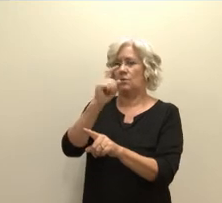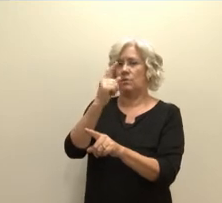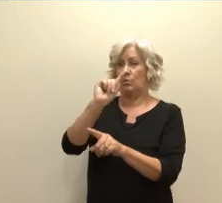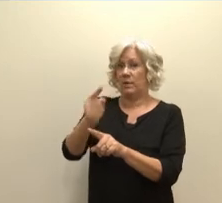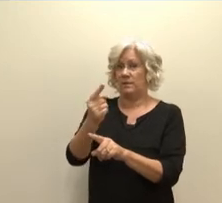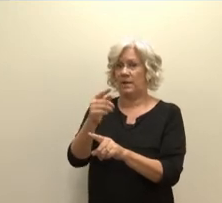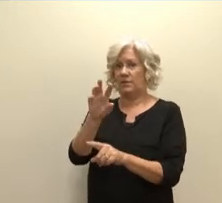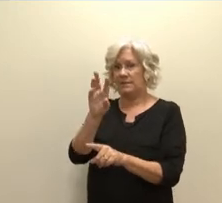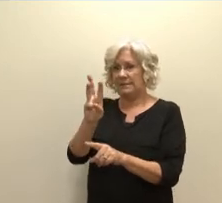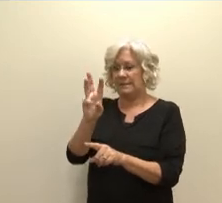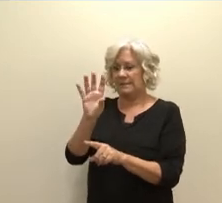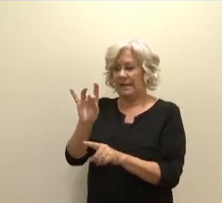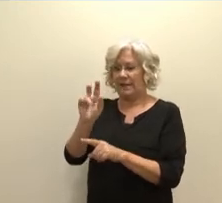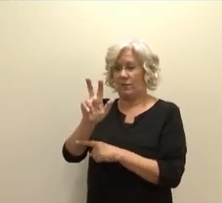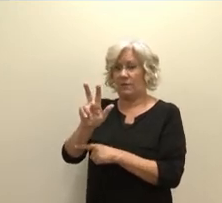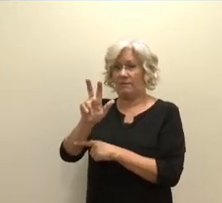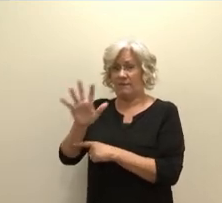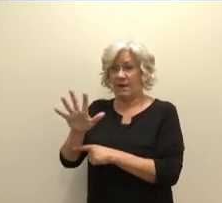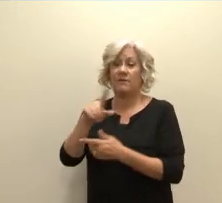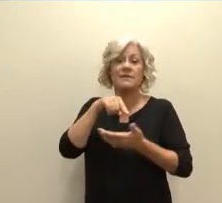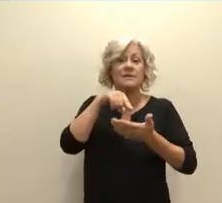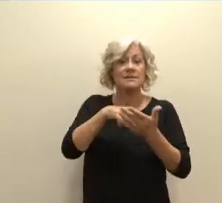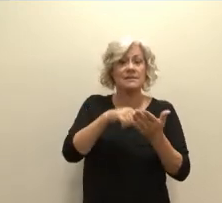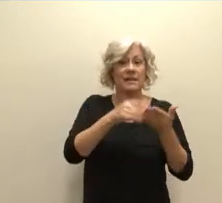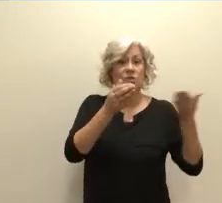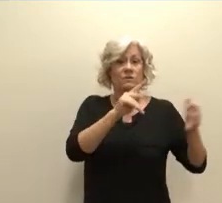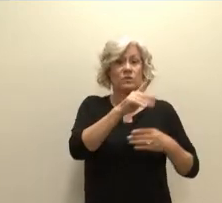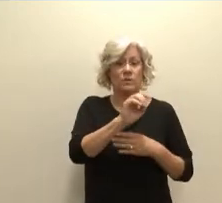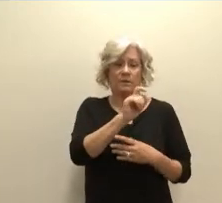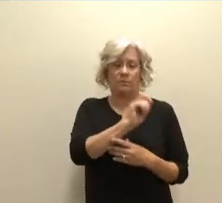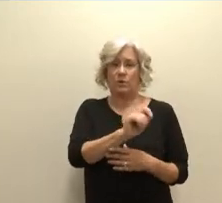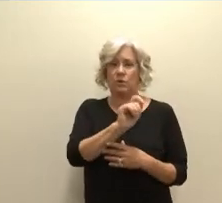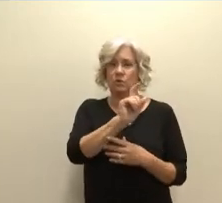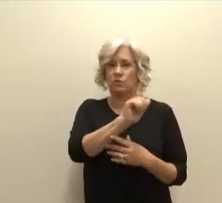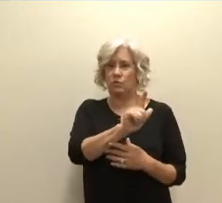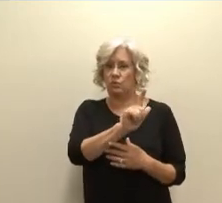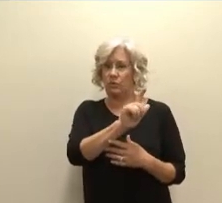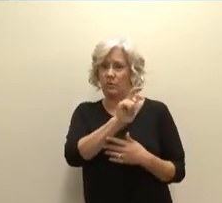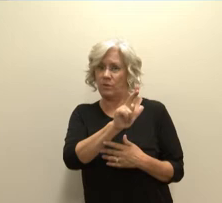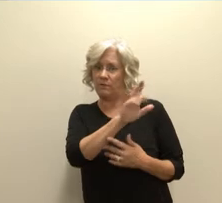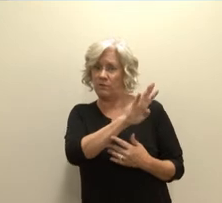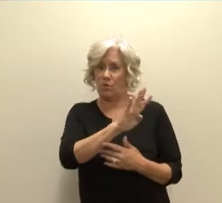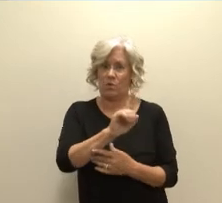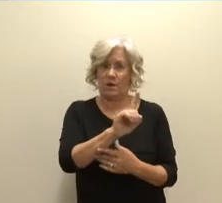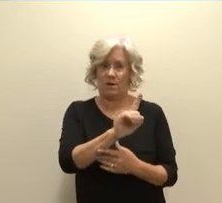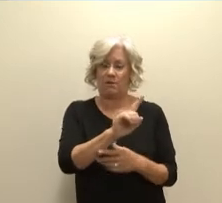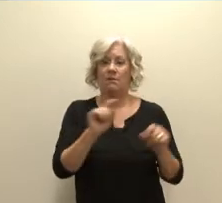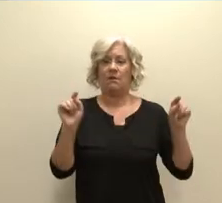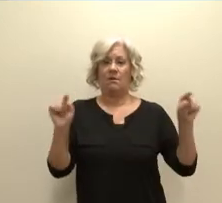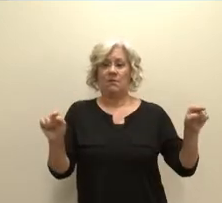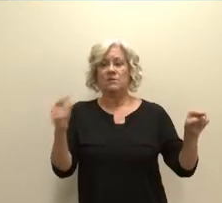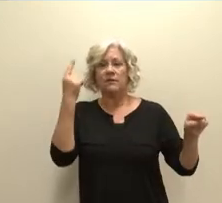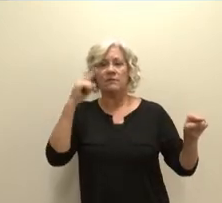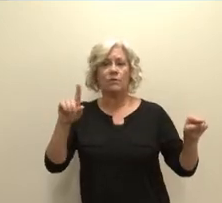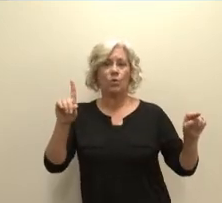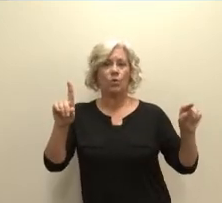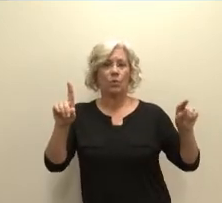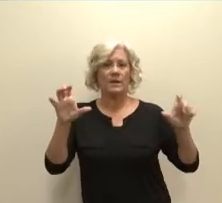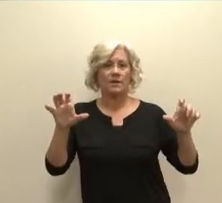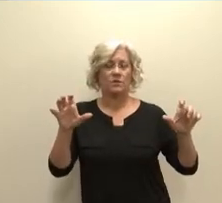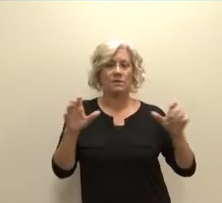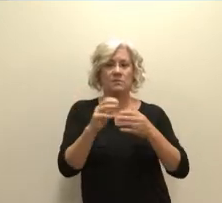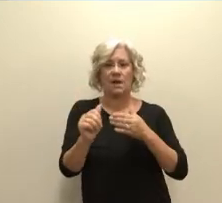$1.6835, and the debt service rate is 0.2341, and those are per $100 of